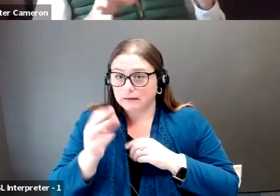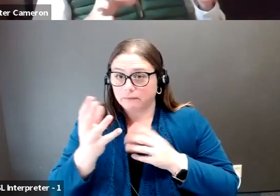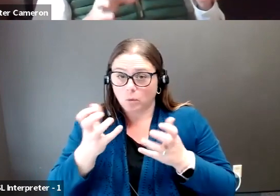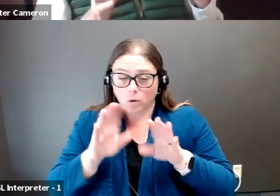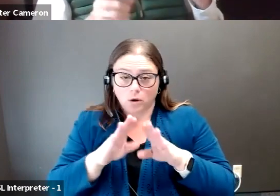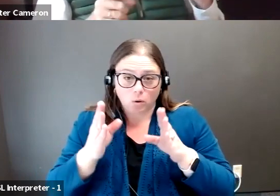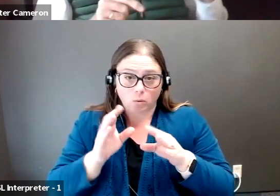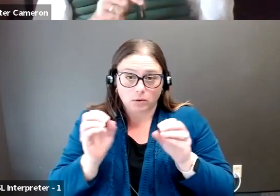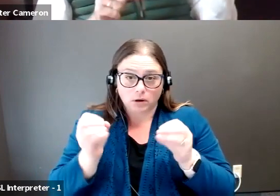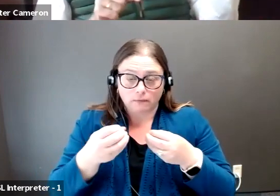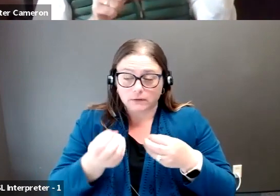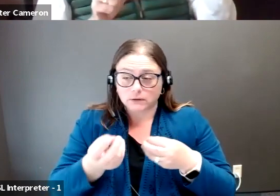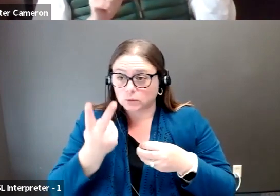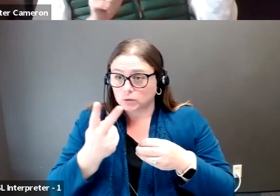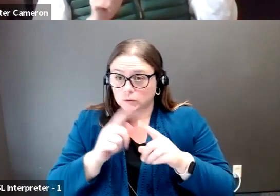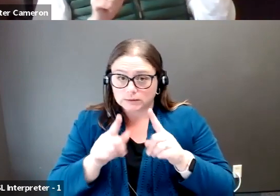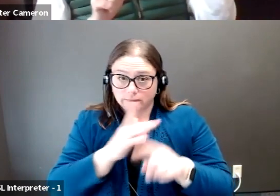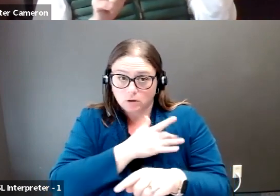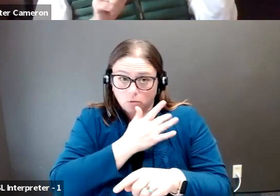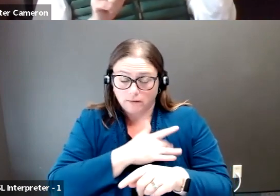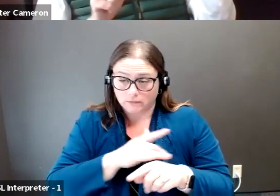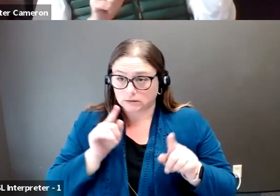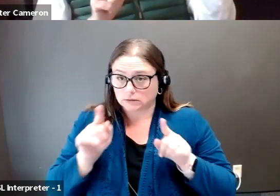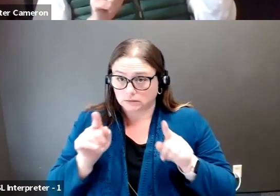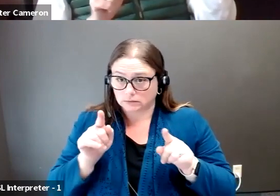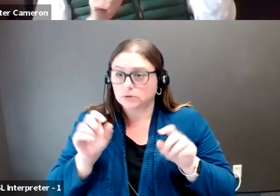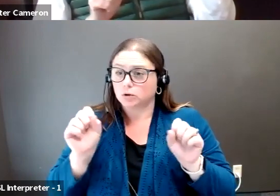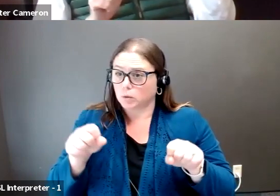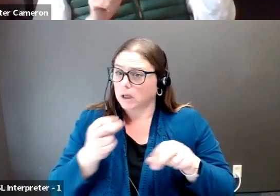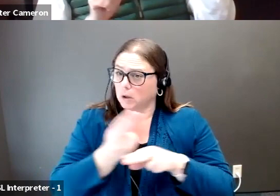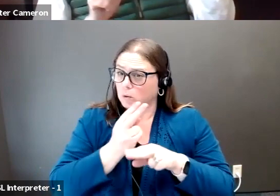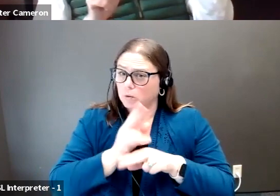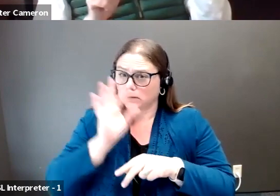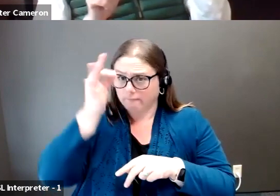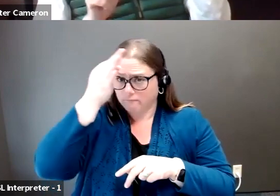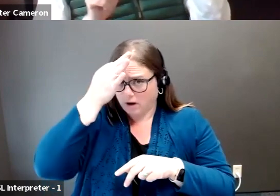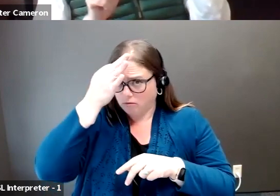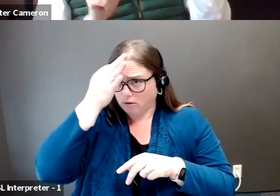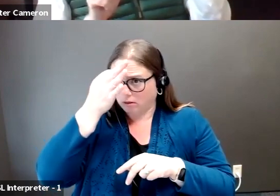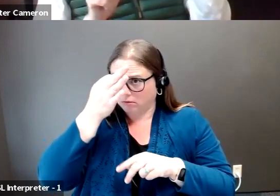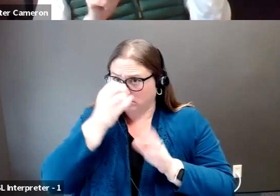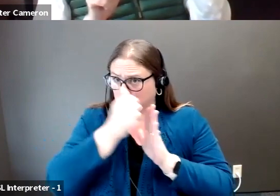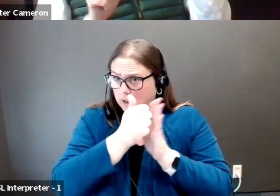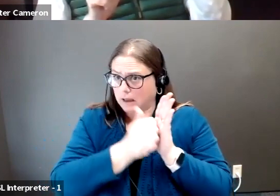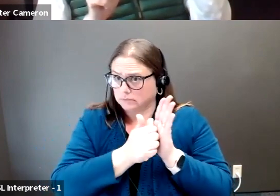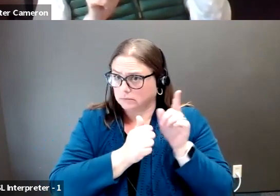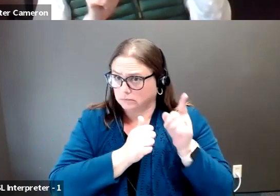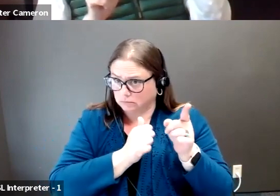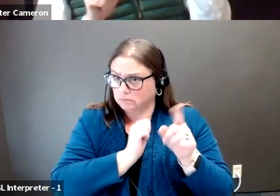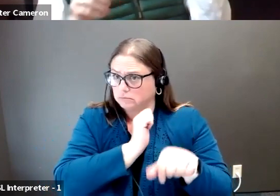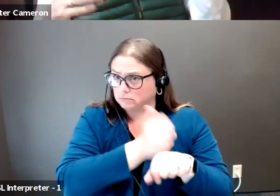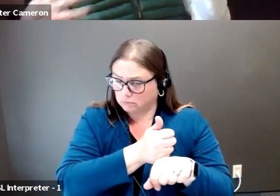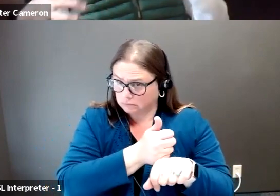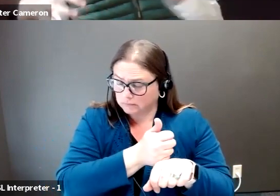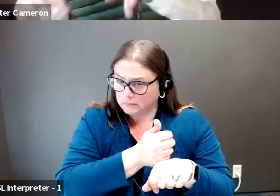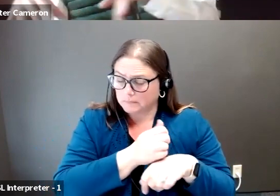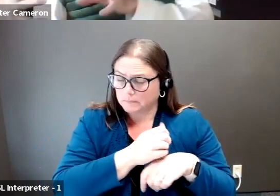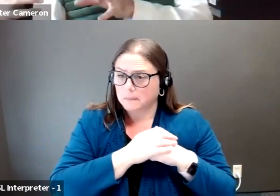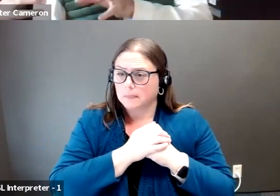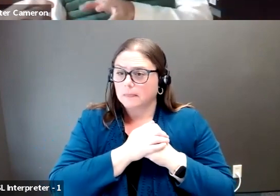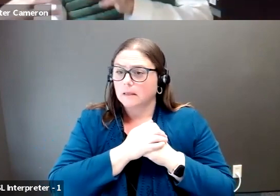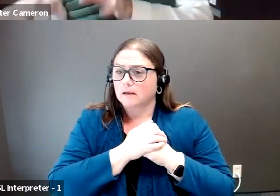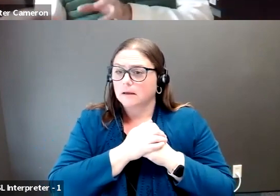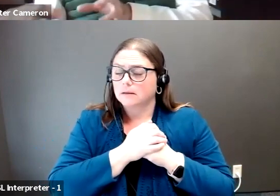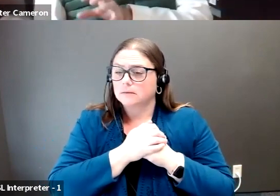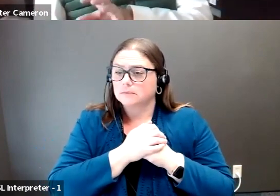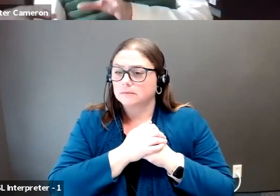different provinces, you can use the federal act. My understanding, and we are trying, first of all, we